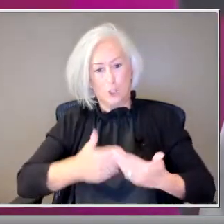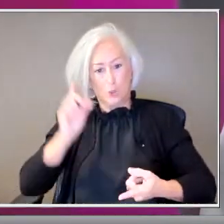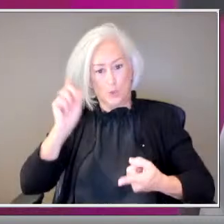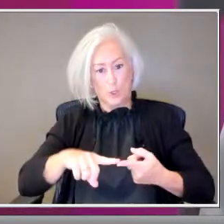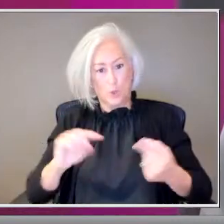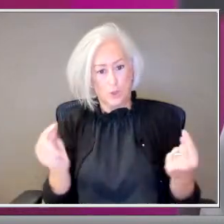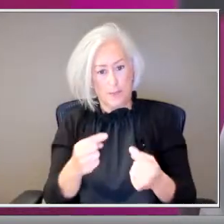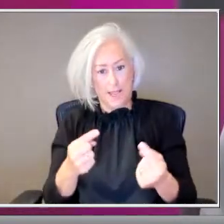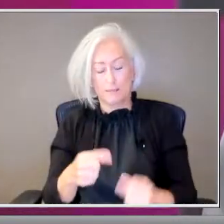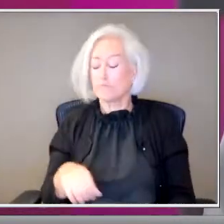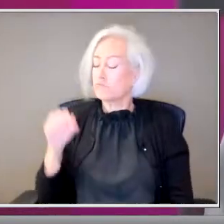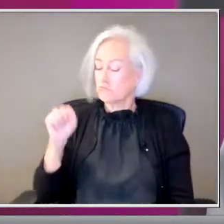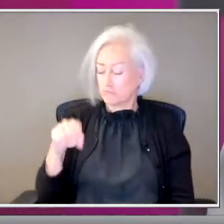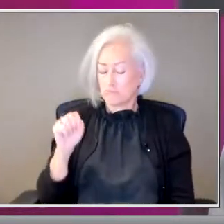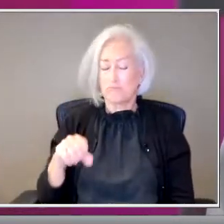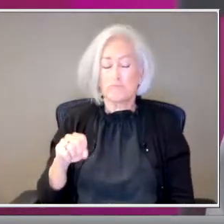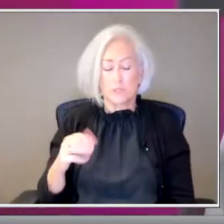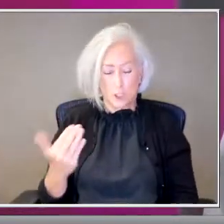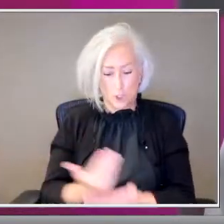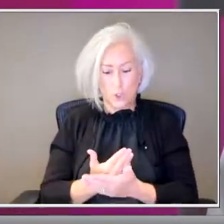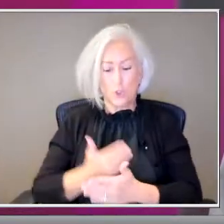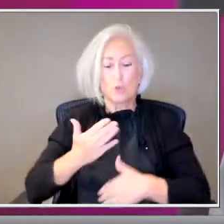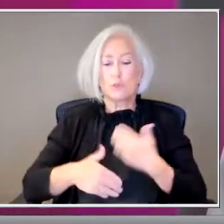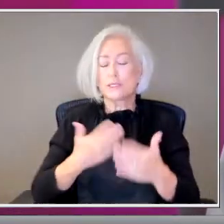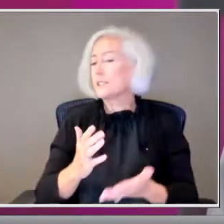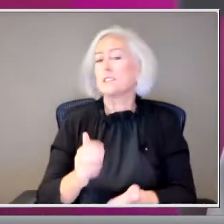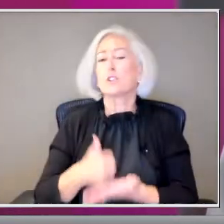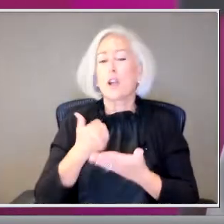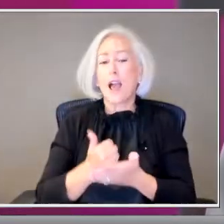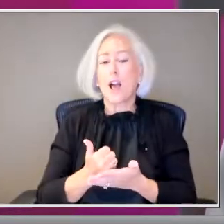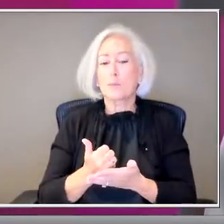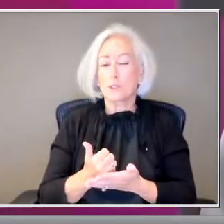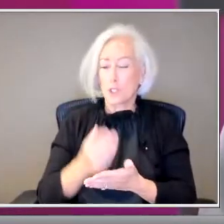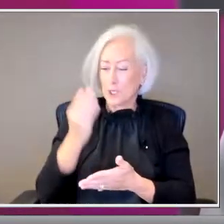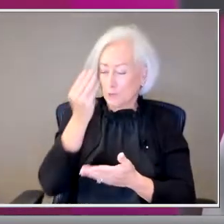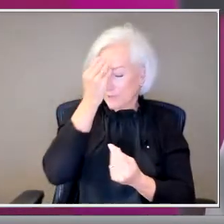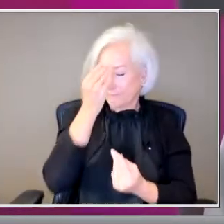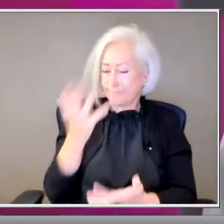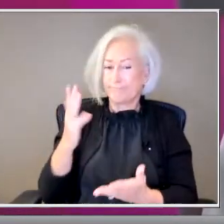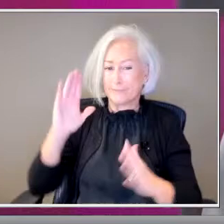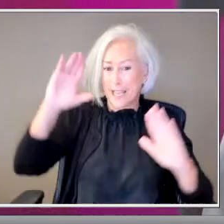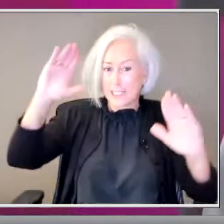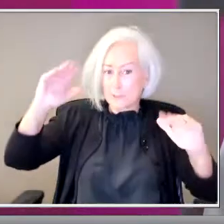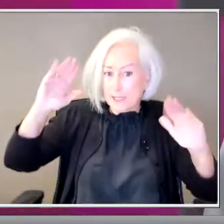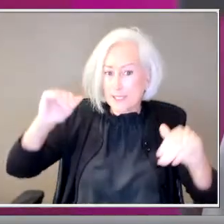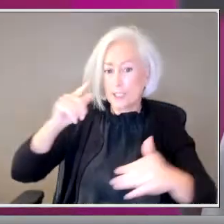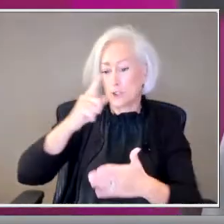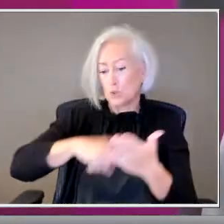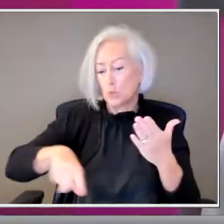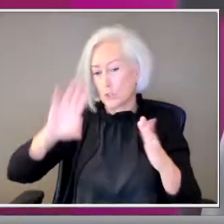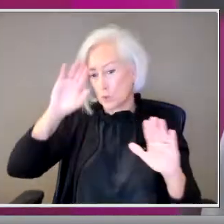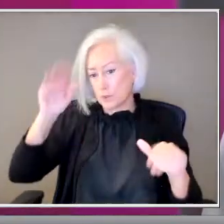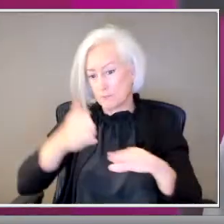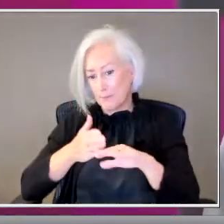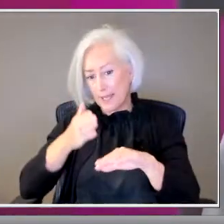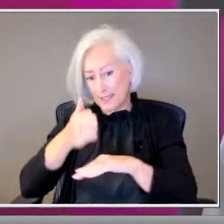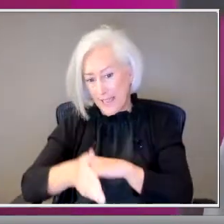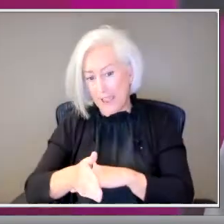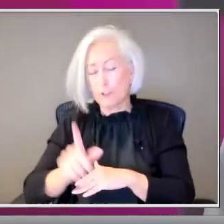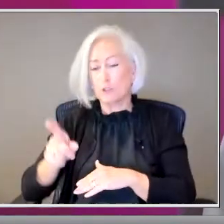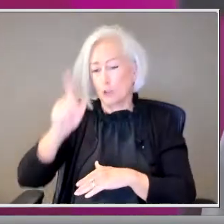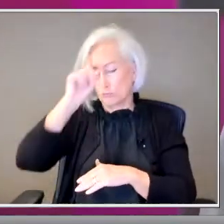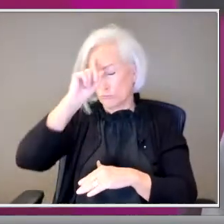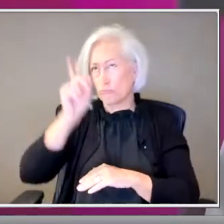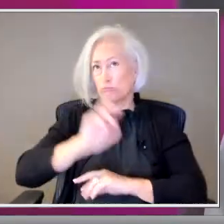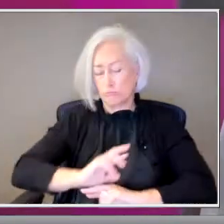then we set expectations for what to expect after the procedure and about the flat time, and so she was mentally prepared. And